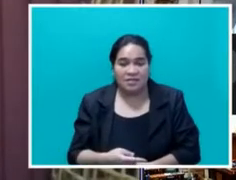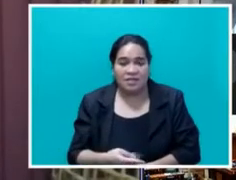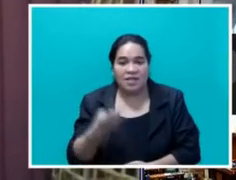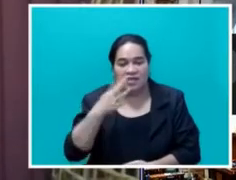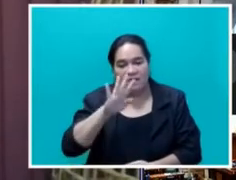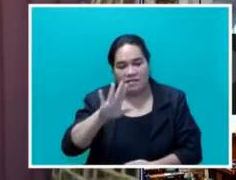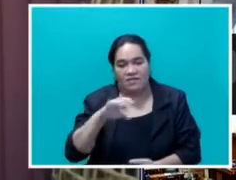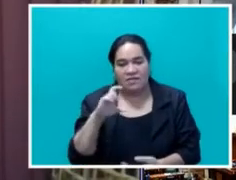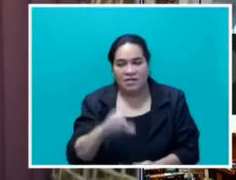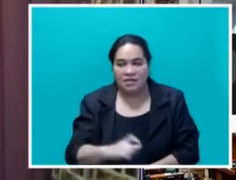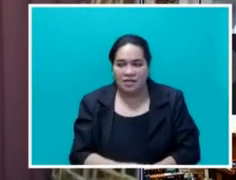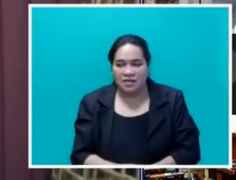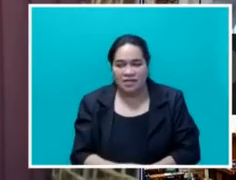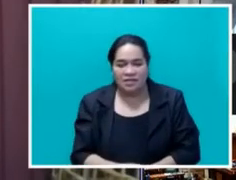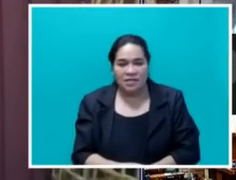$476,380.35.